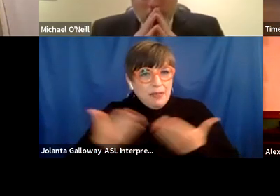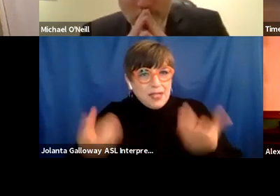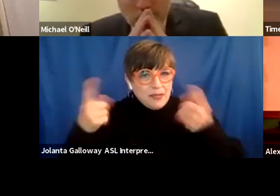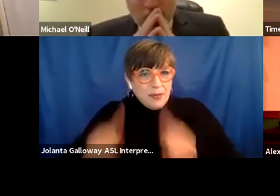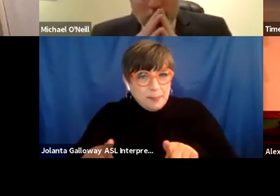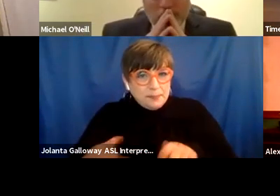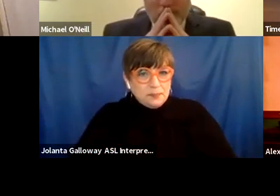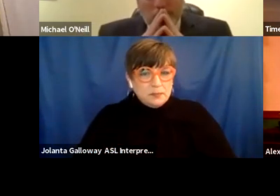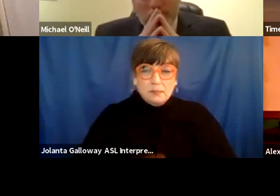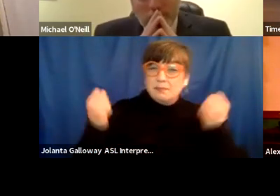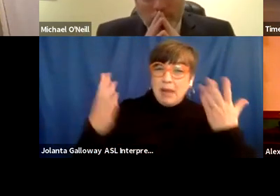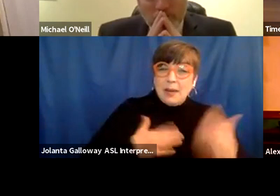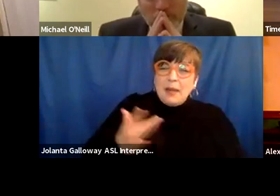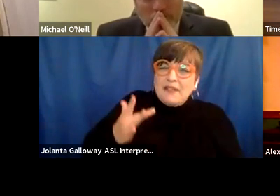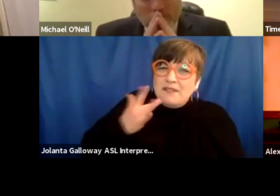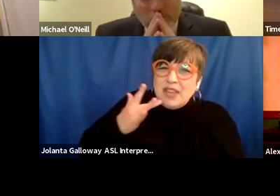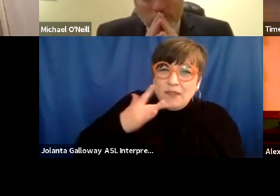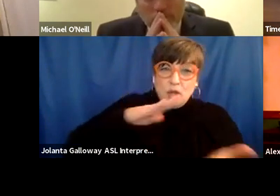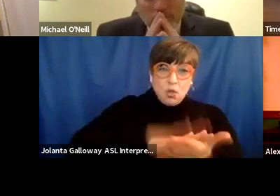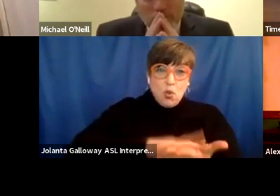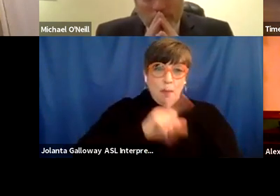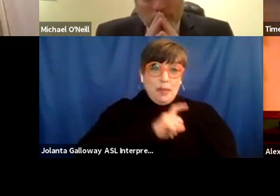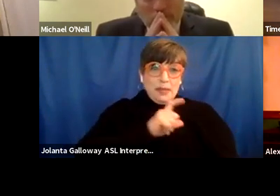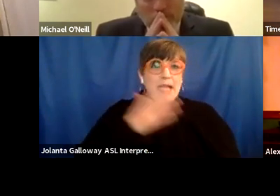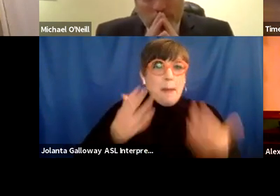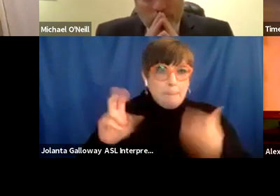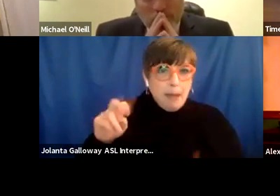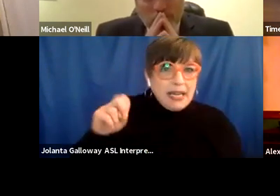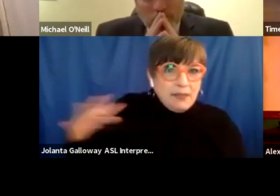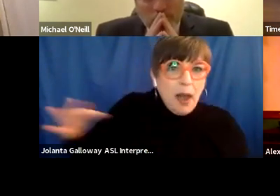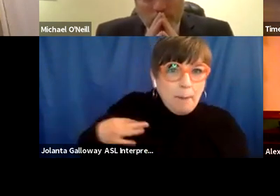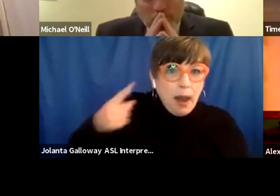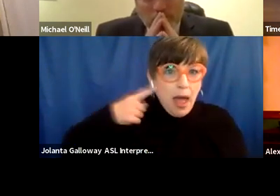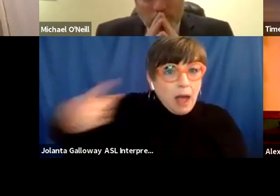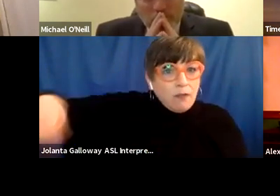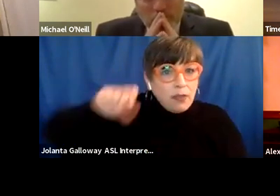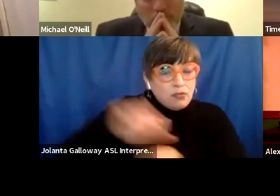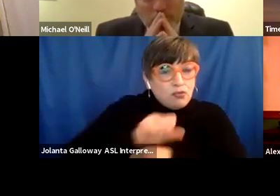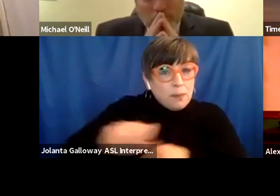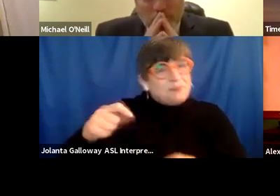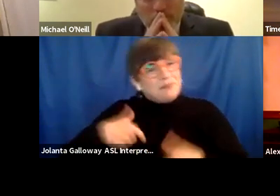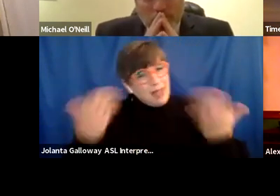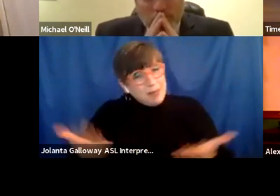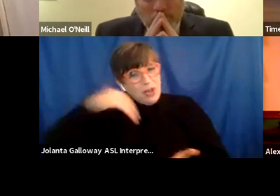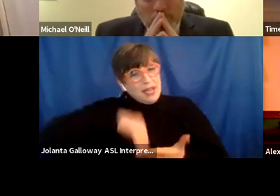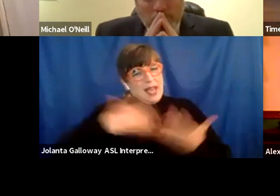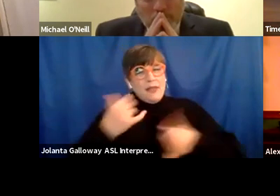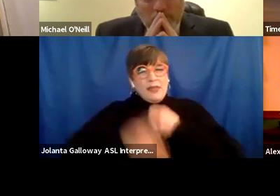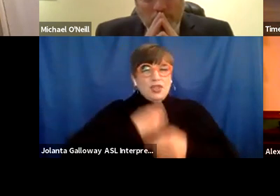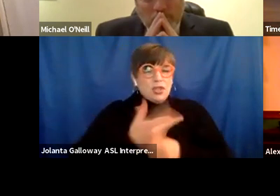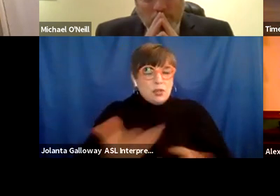Many of my favorite school police officers might even apply for one of these jobs. I am here again this year to ask you, as I did last